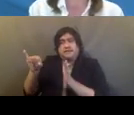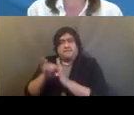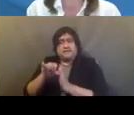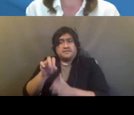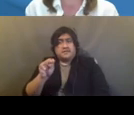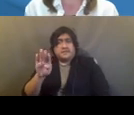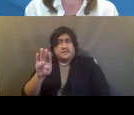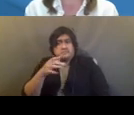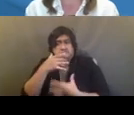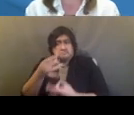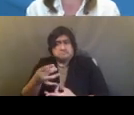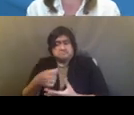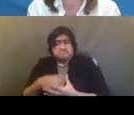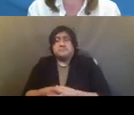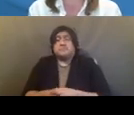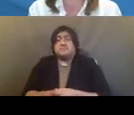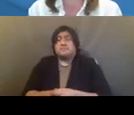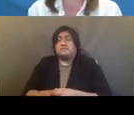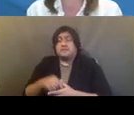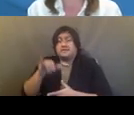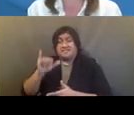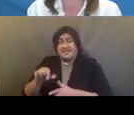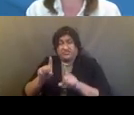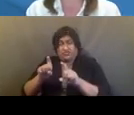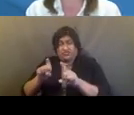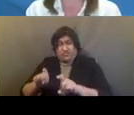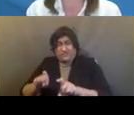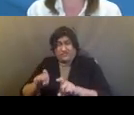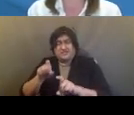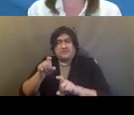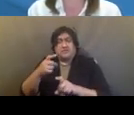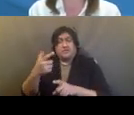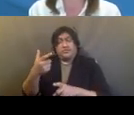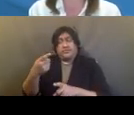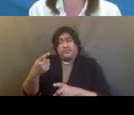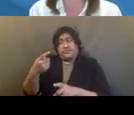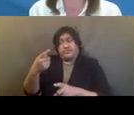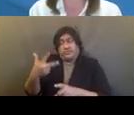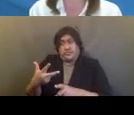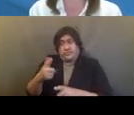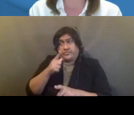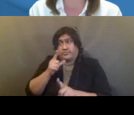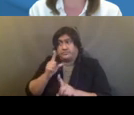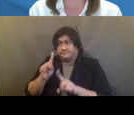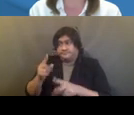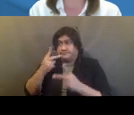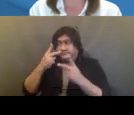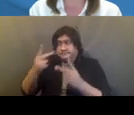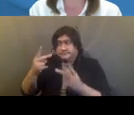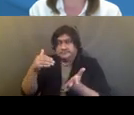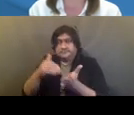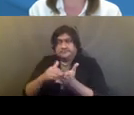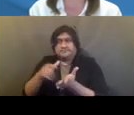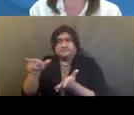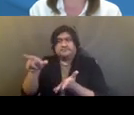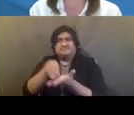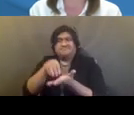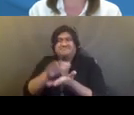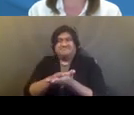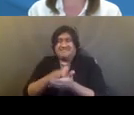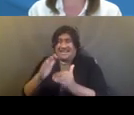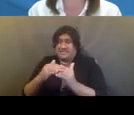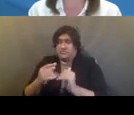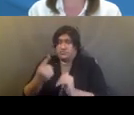in this survey, a third of the respondents who had seen a healthcare provider in the past year reported having at least one negative